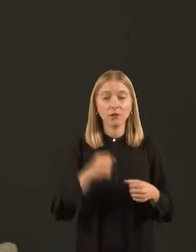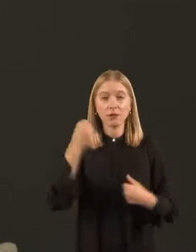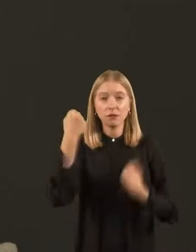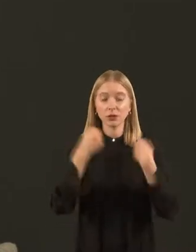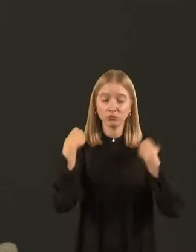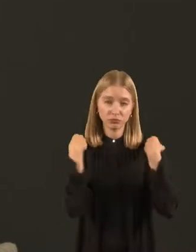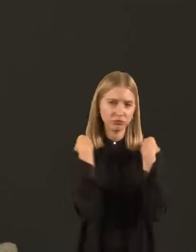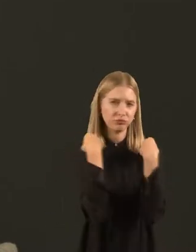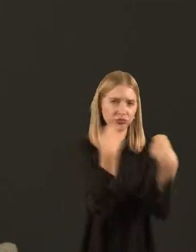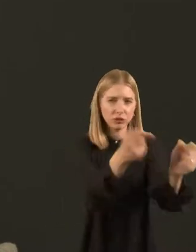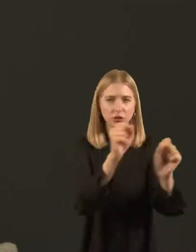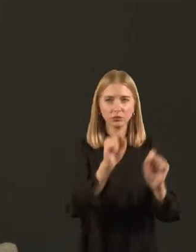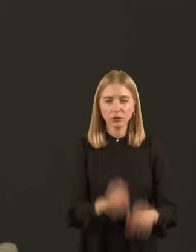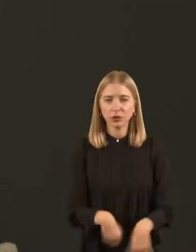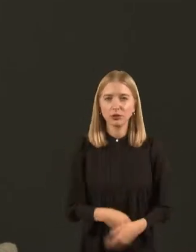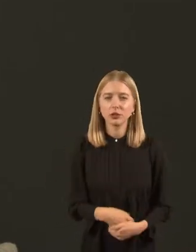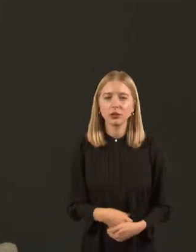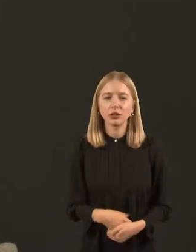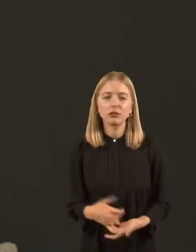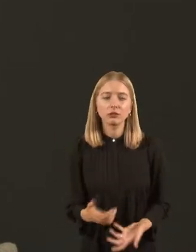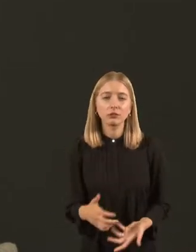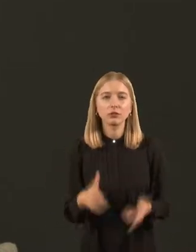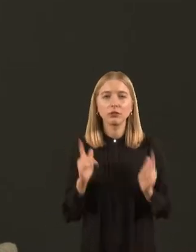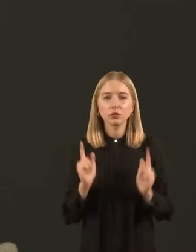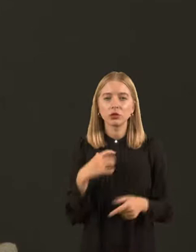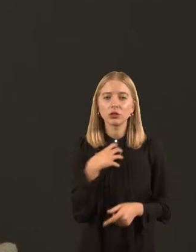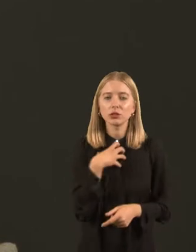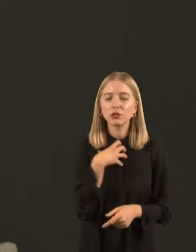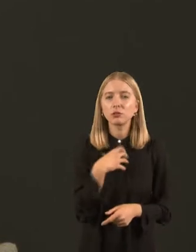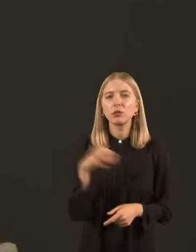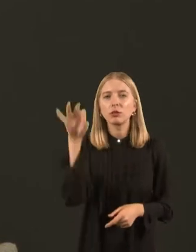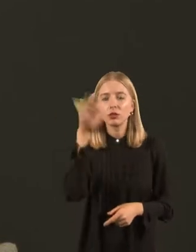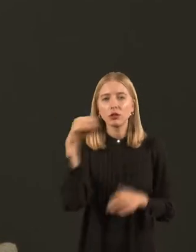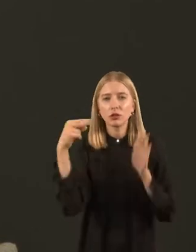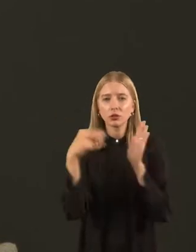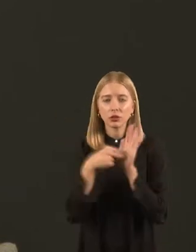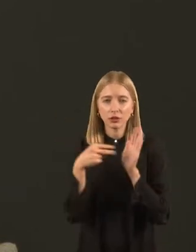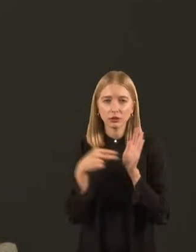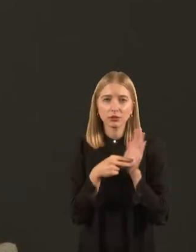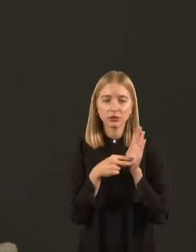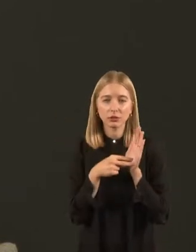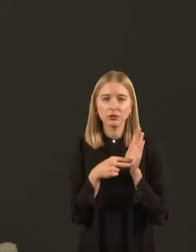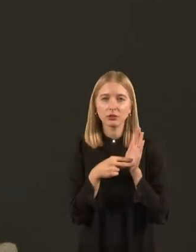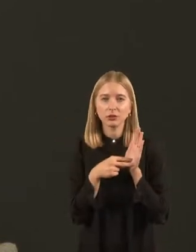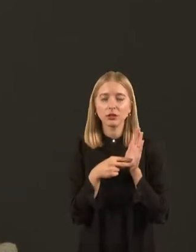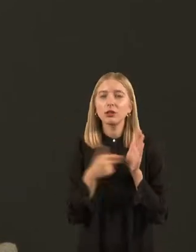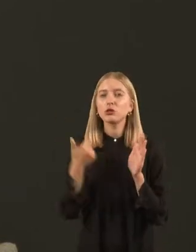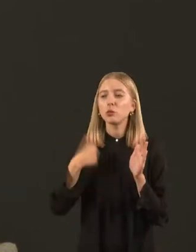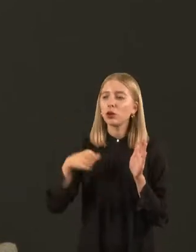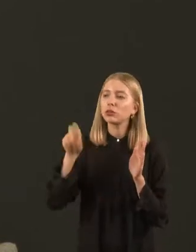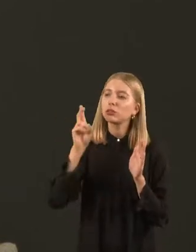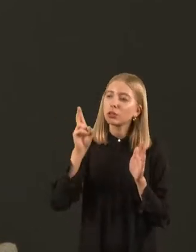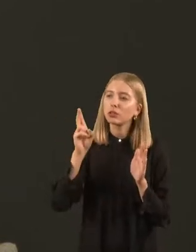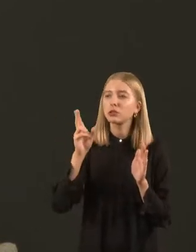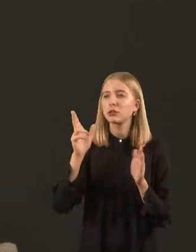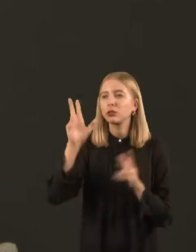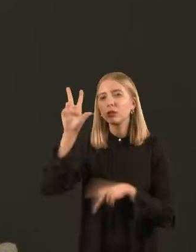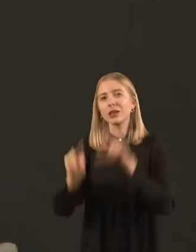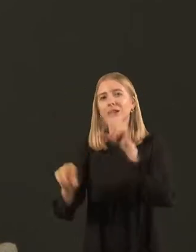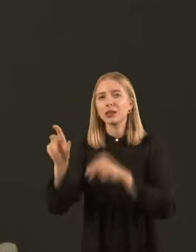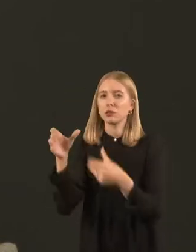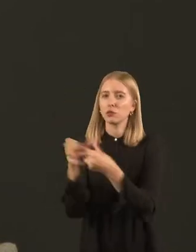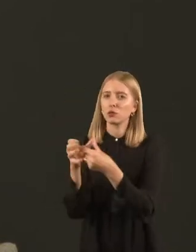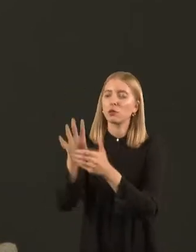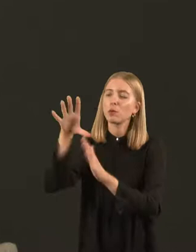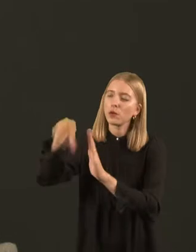But this is where we need to introduce